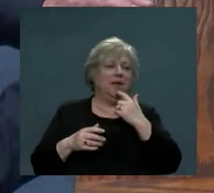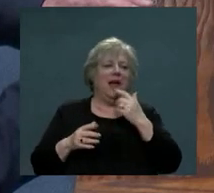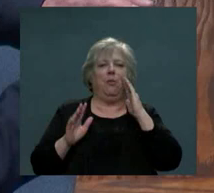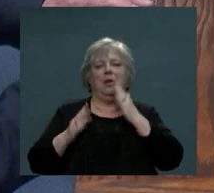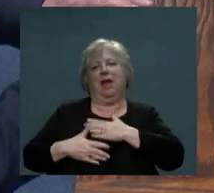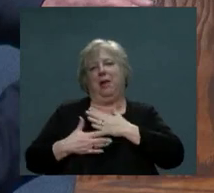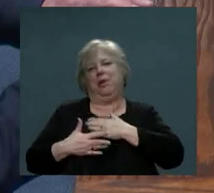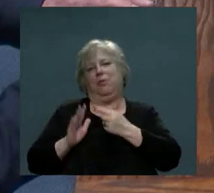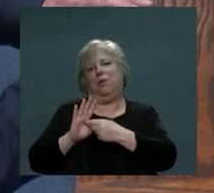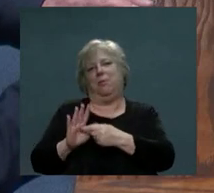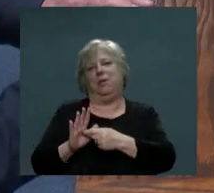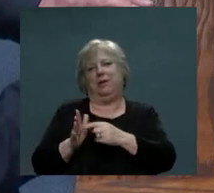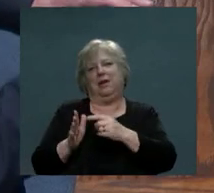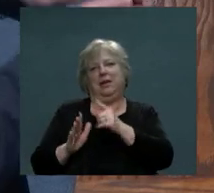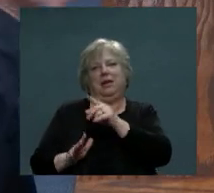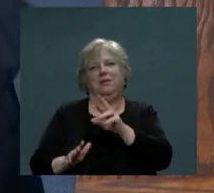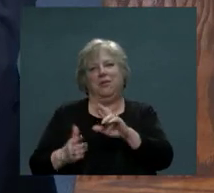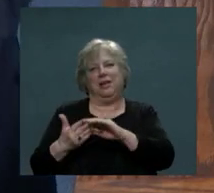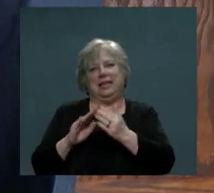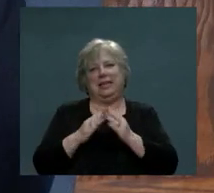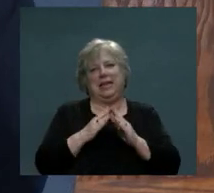the city of Little Rock. Thank you.